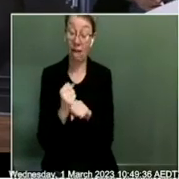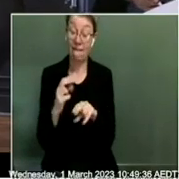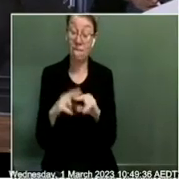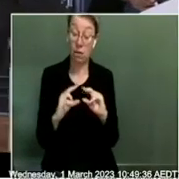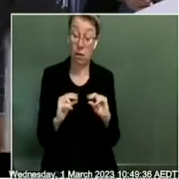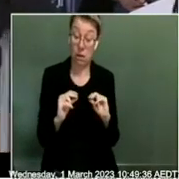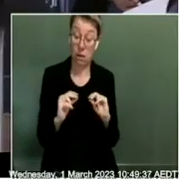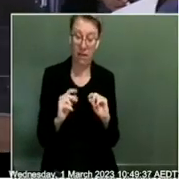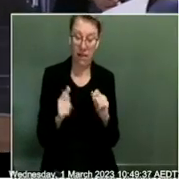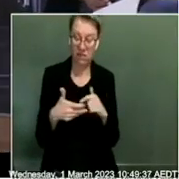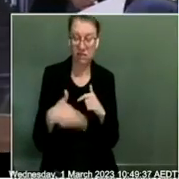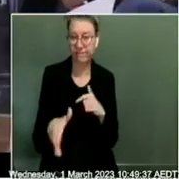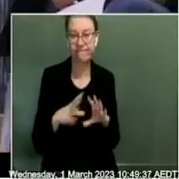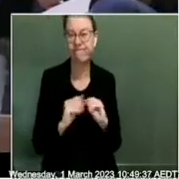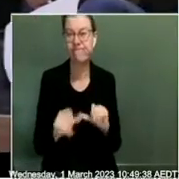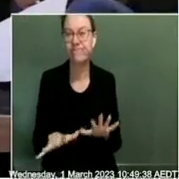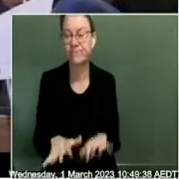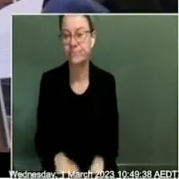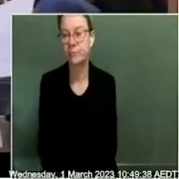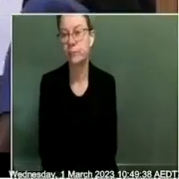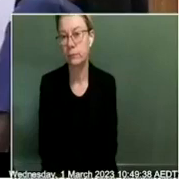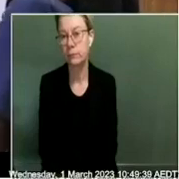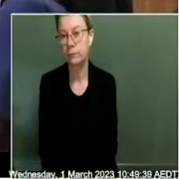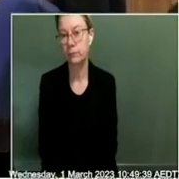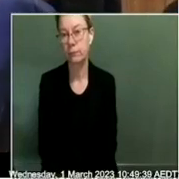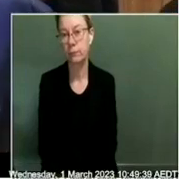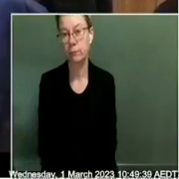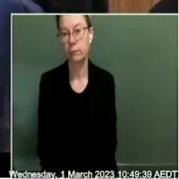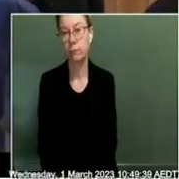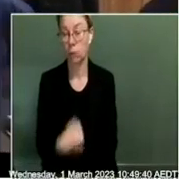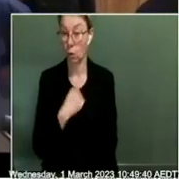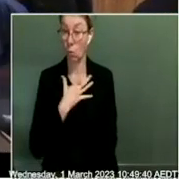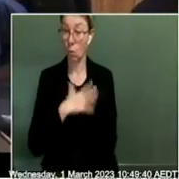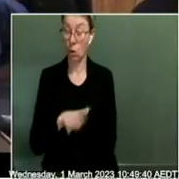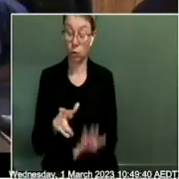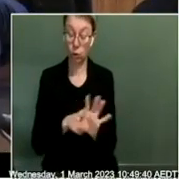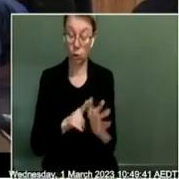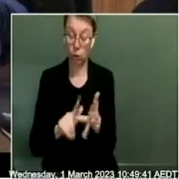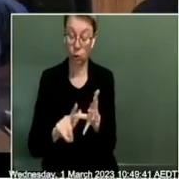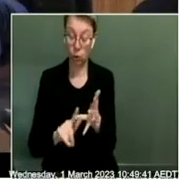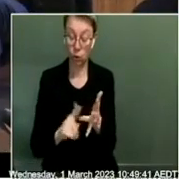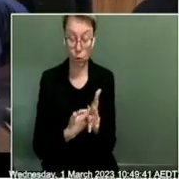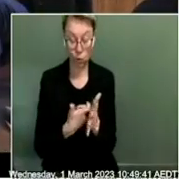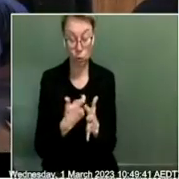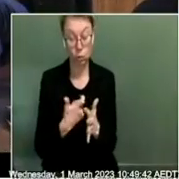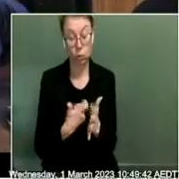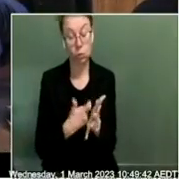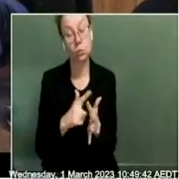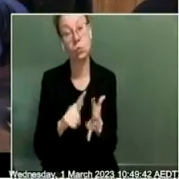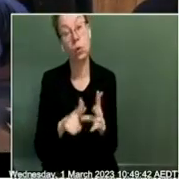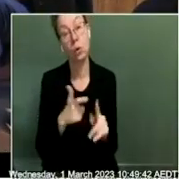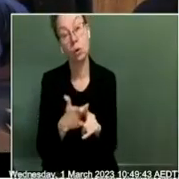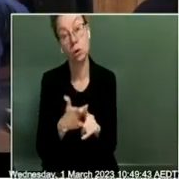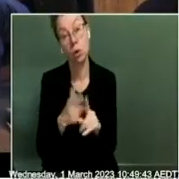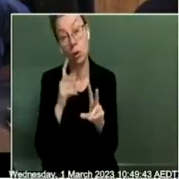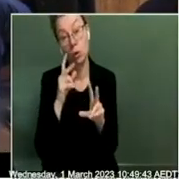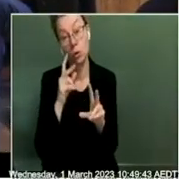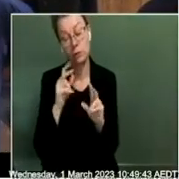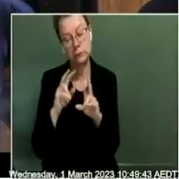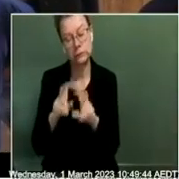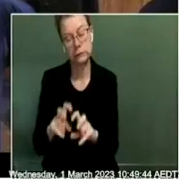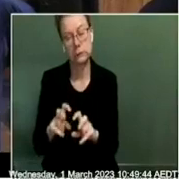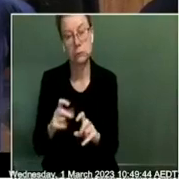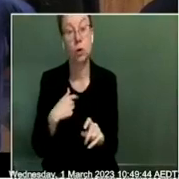but we would want Yoorrook to look into our grandfather's death, because if the 3rd of June 1954 is the day they were taken, I